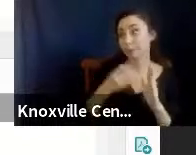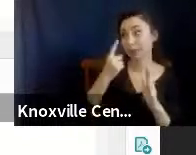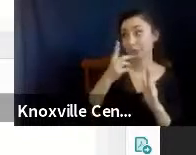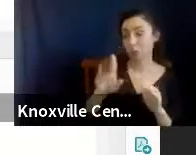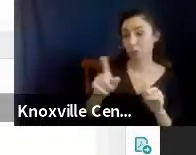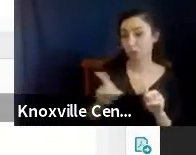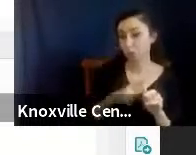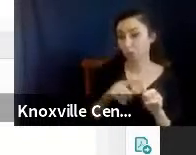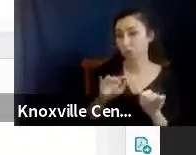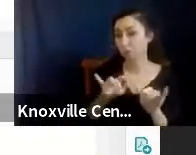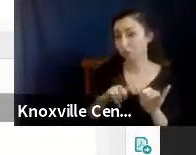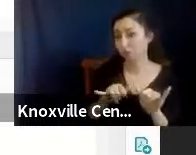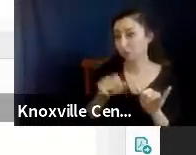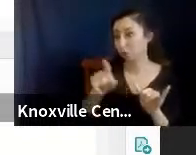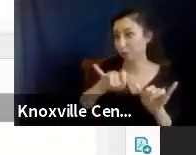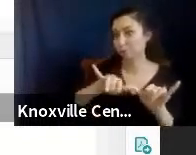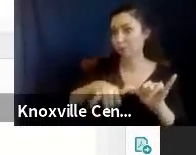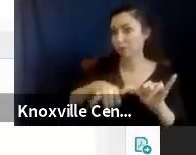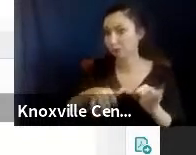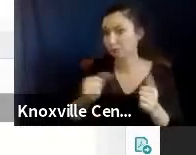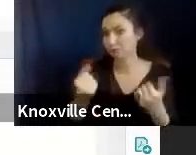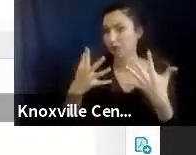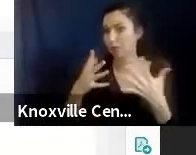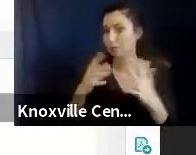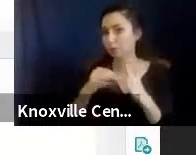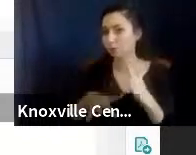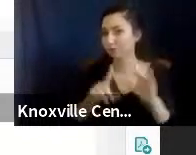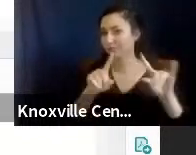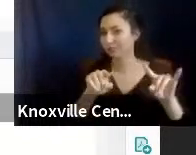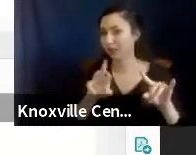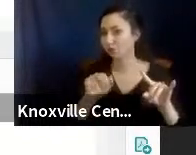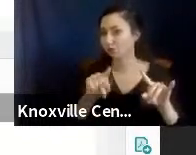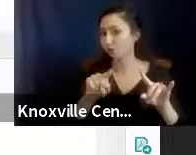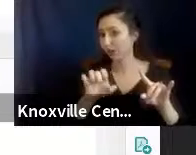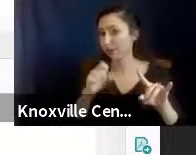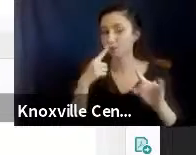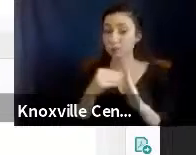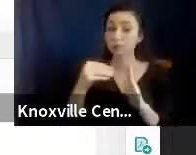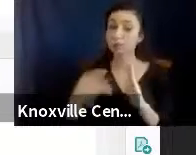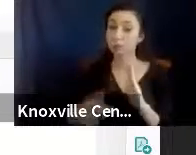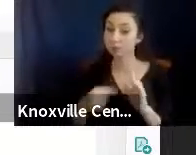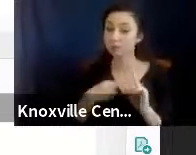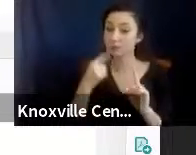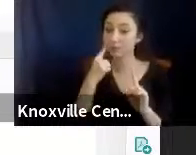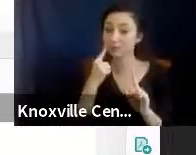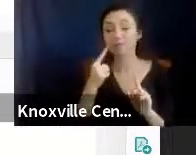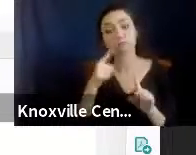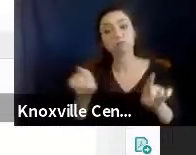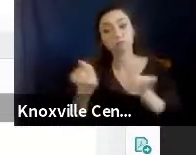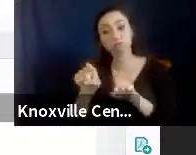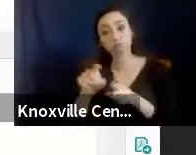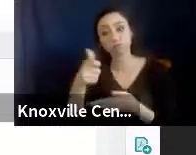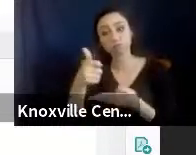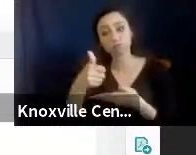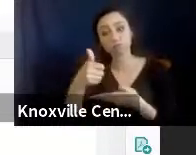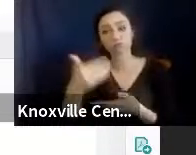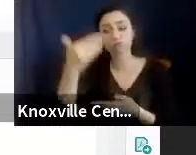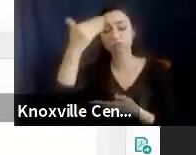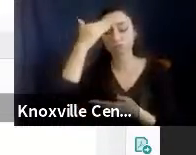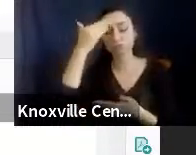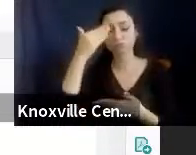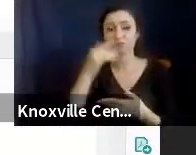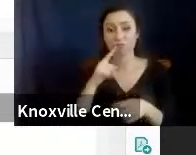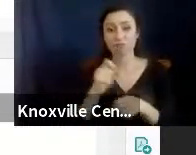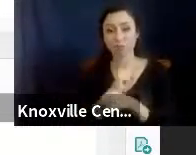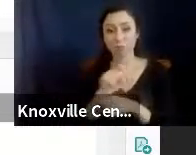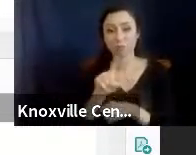first metric, that's what you're measuring when you talk about attendance rate. But I think it'd also be helpful to know the actual data